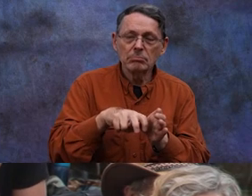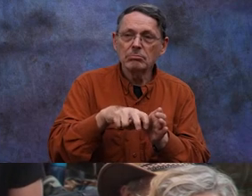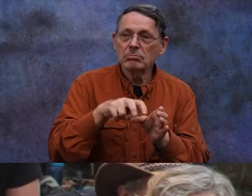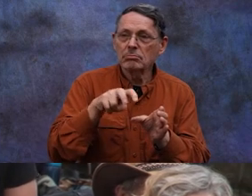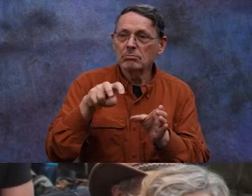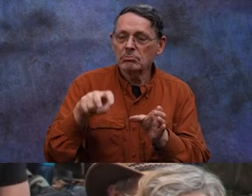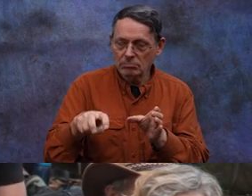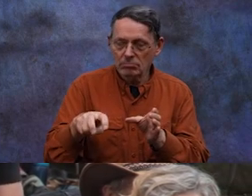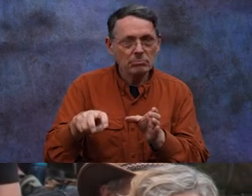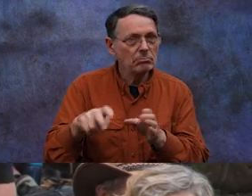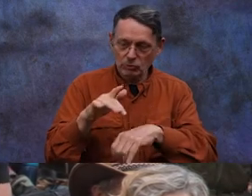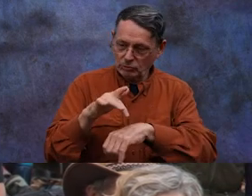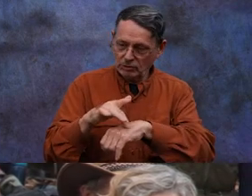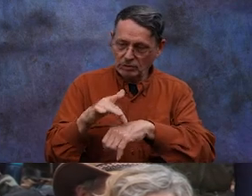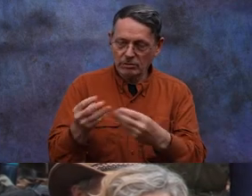the sand.